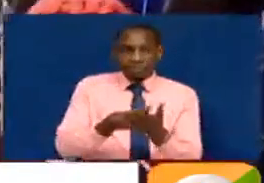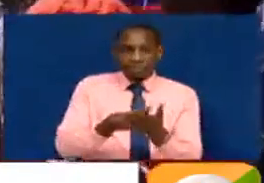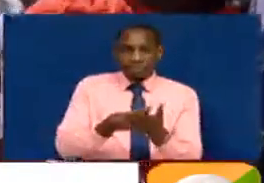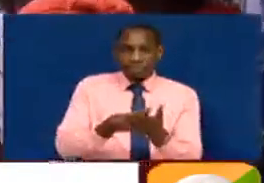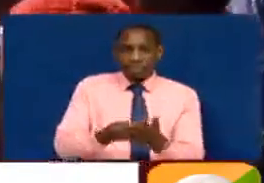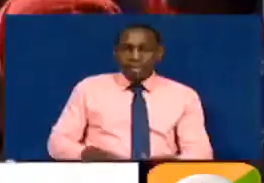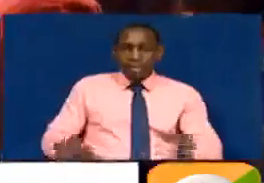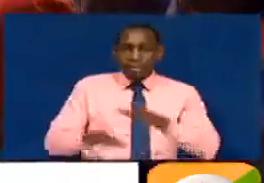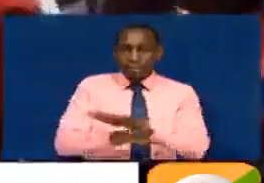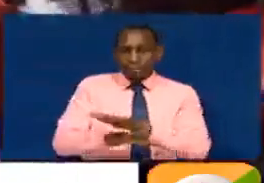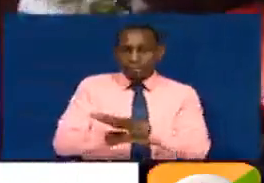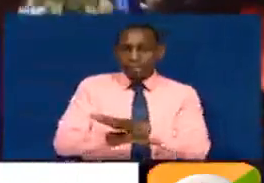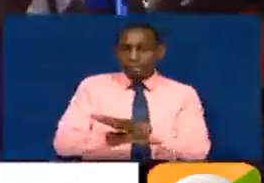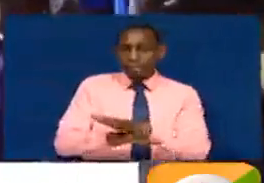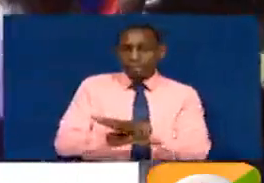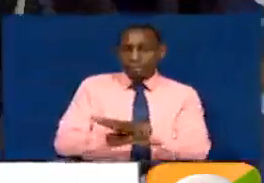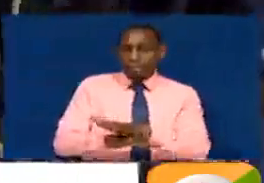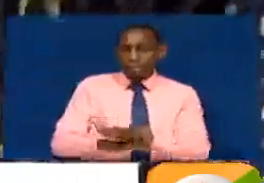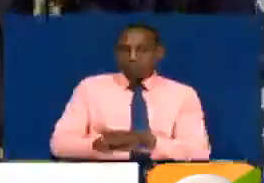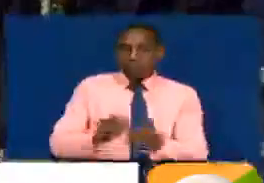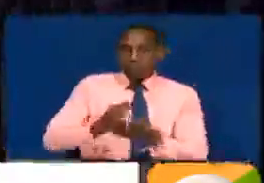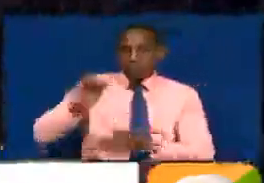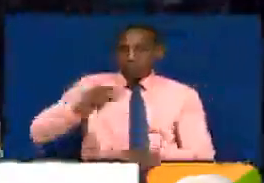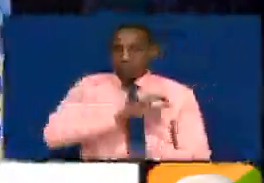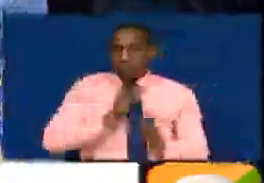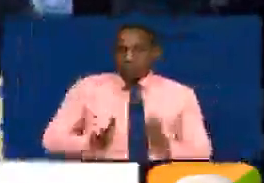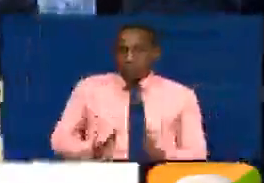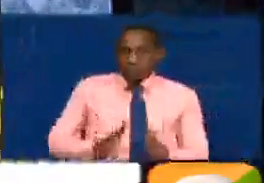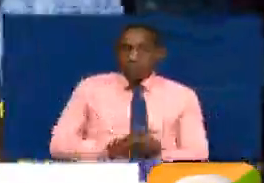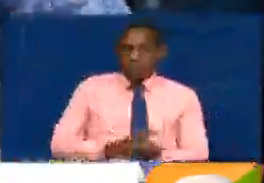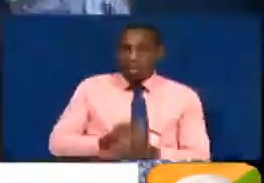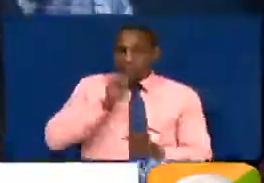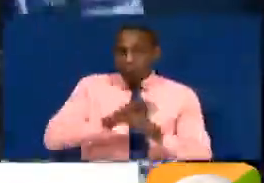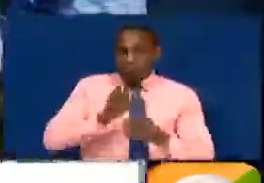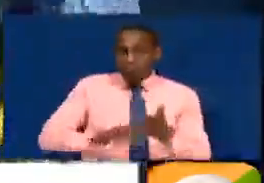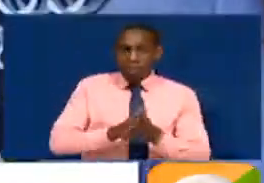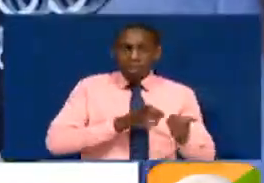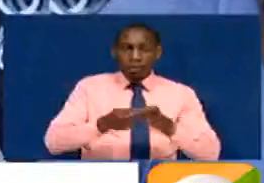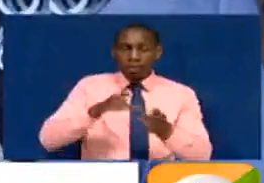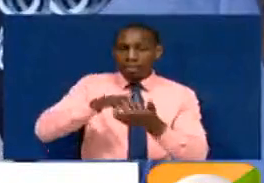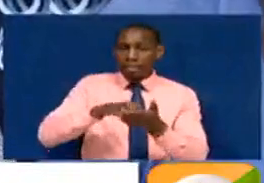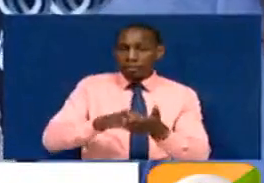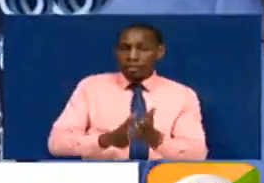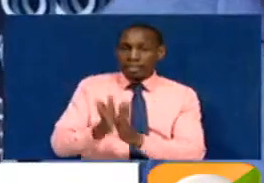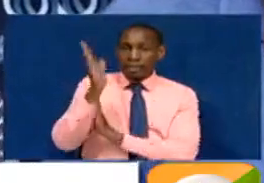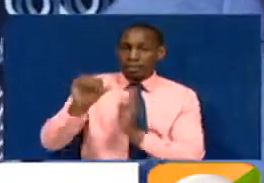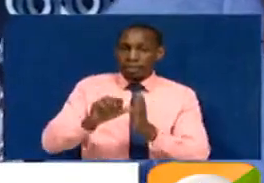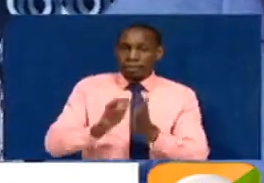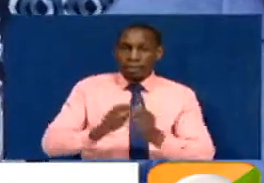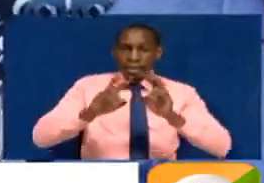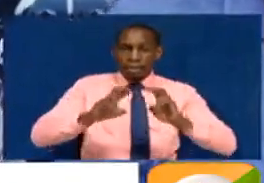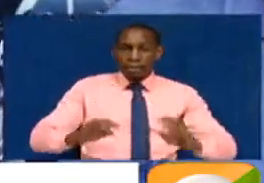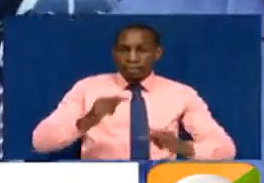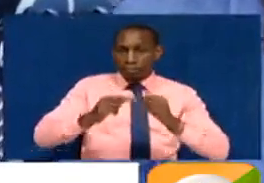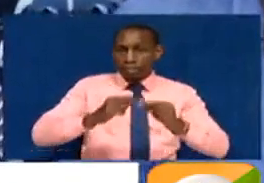Kadibu Sub-County Commissioner Angeline Were assured residents of increased patrols in the area to curb instances of insecurity. Investigations